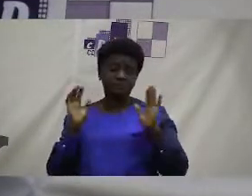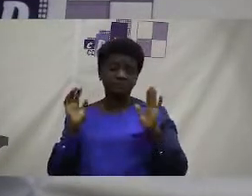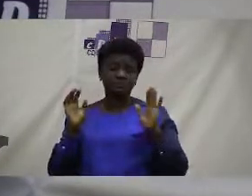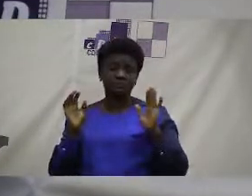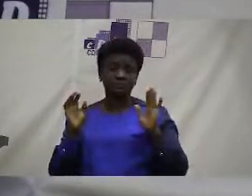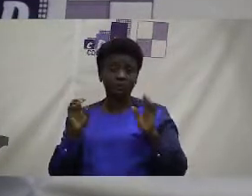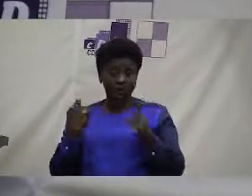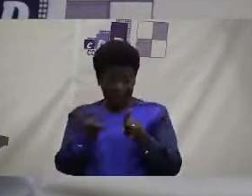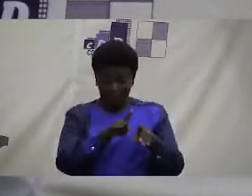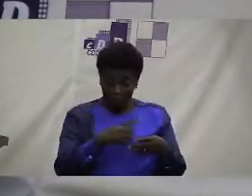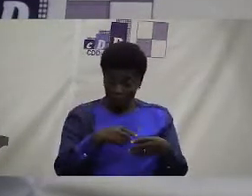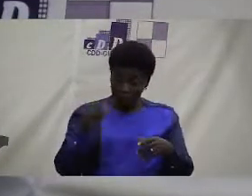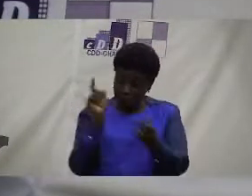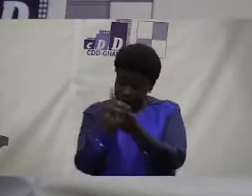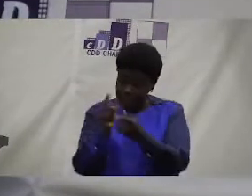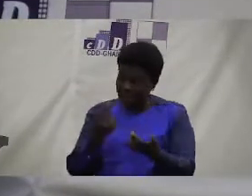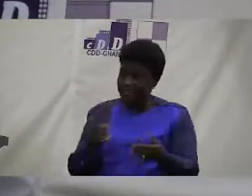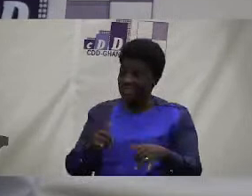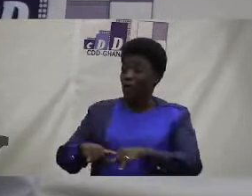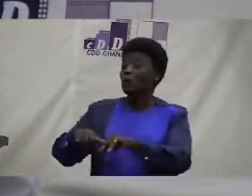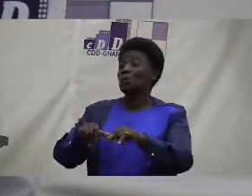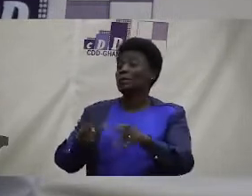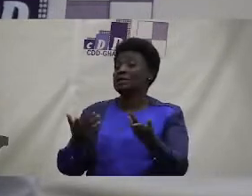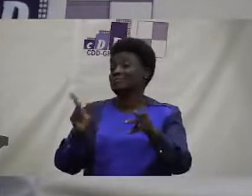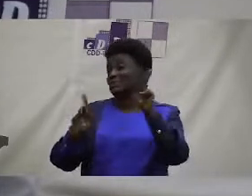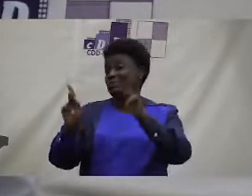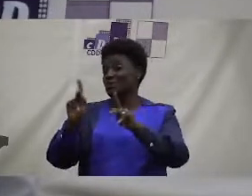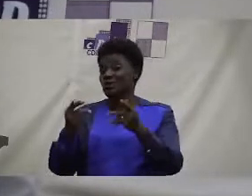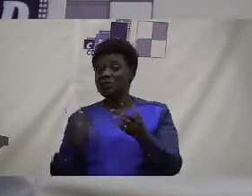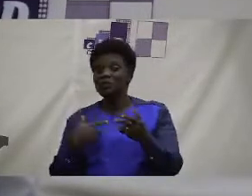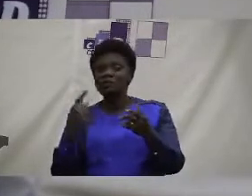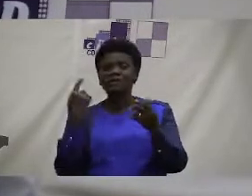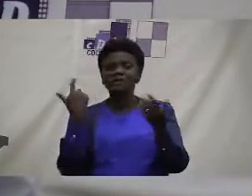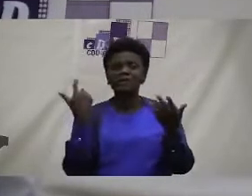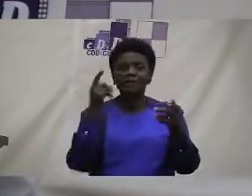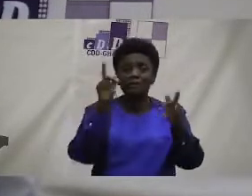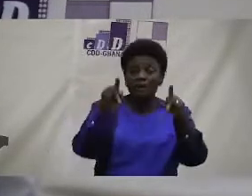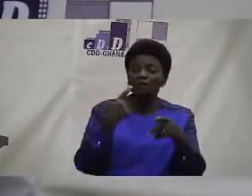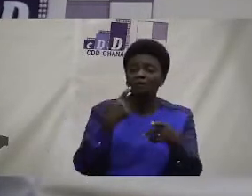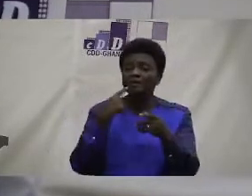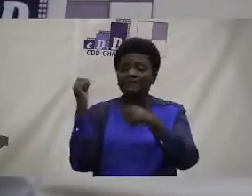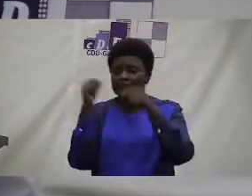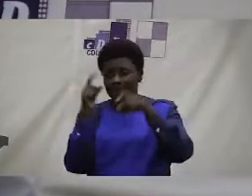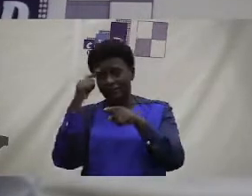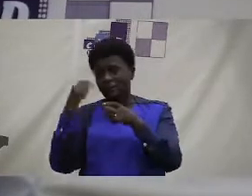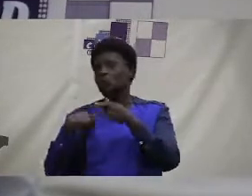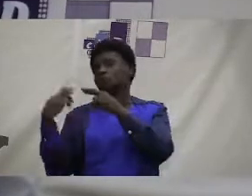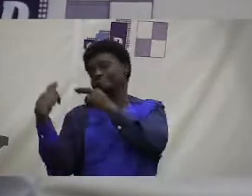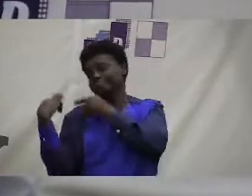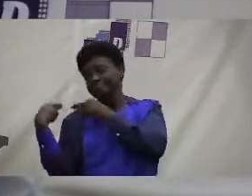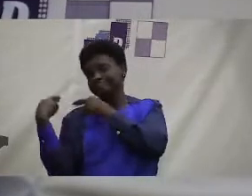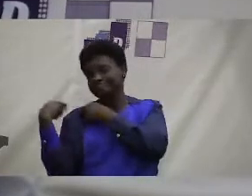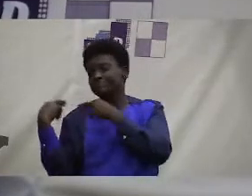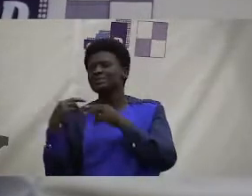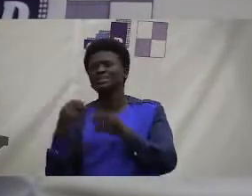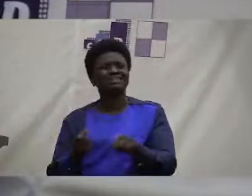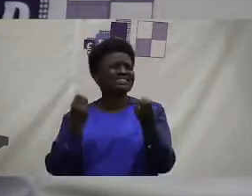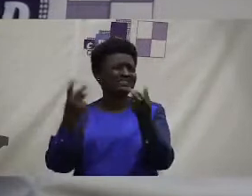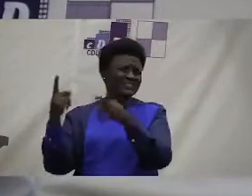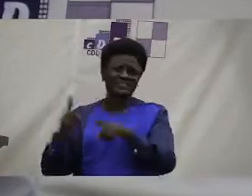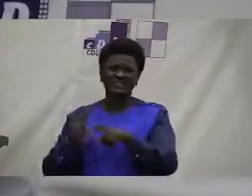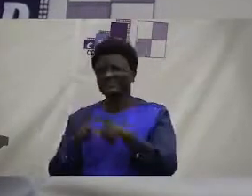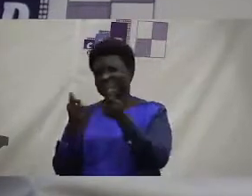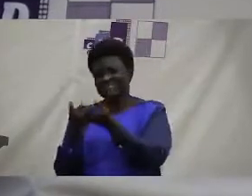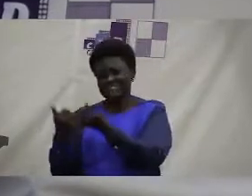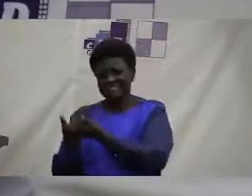being celebrating, all in the guise of fighting for accountability. So there are numerous challenges, but I